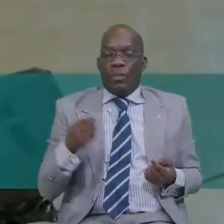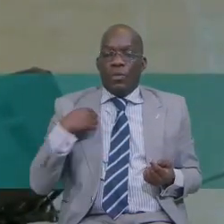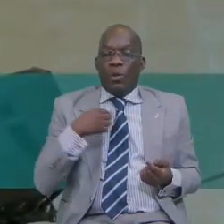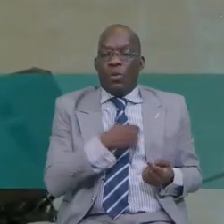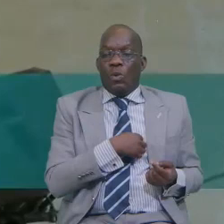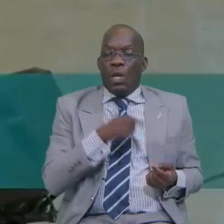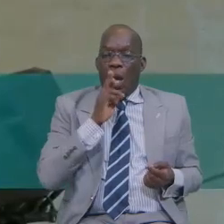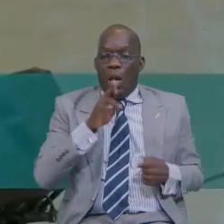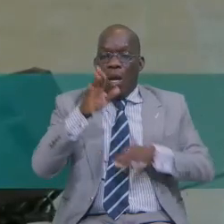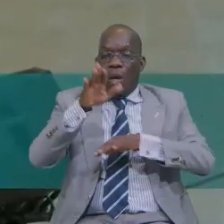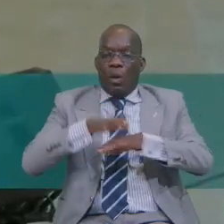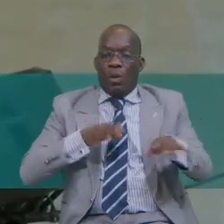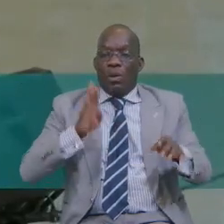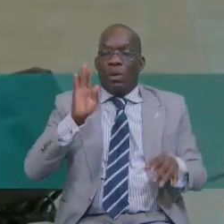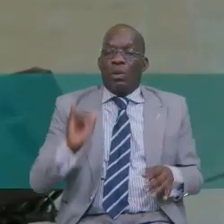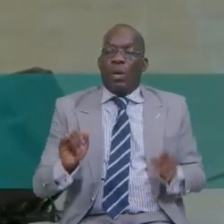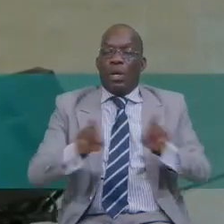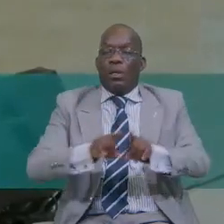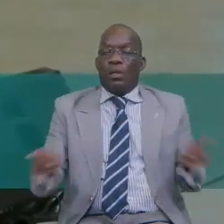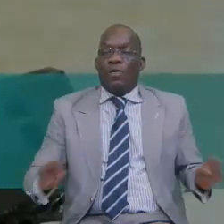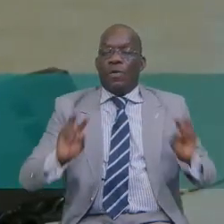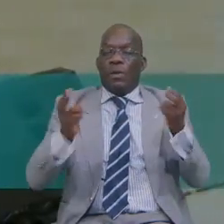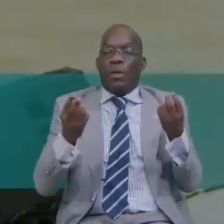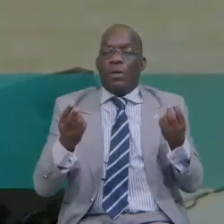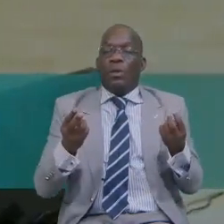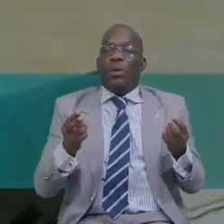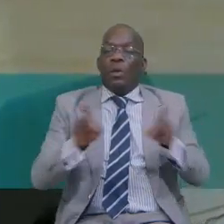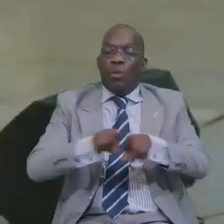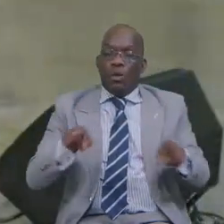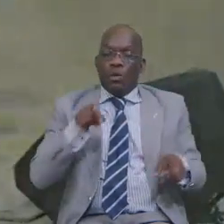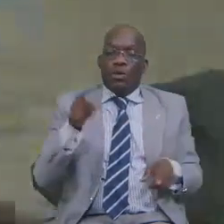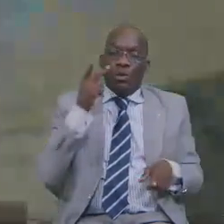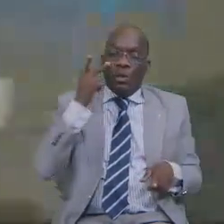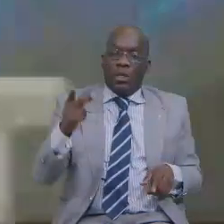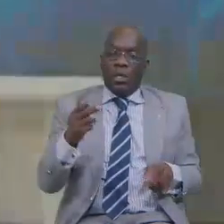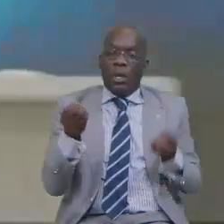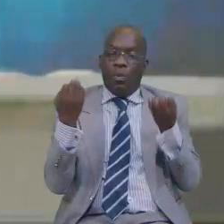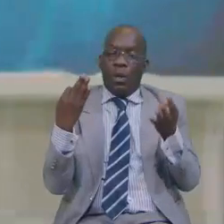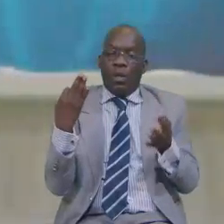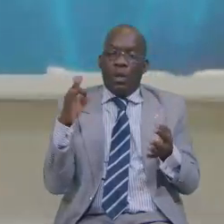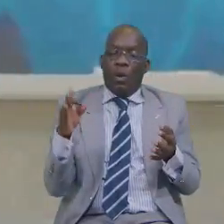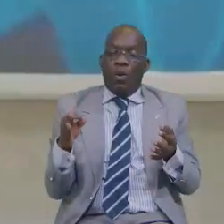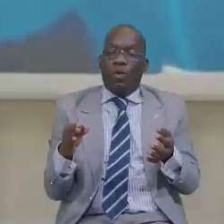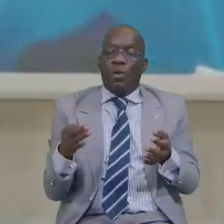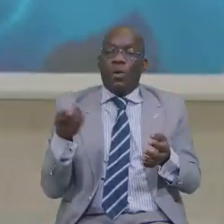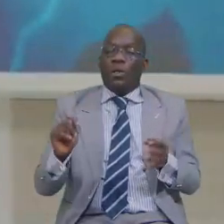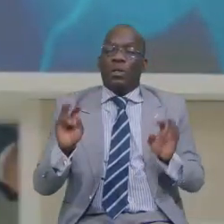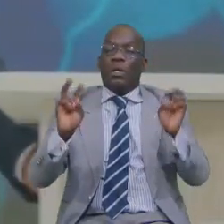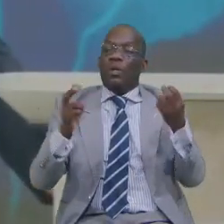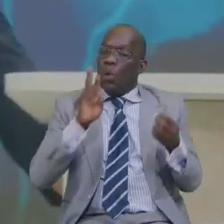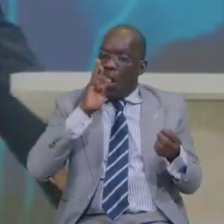different titles, but you see, many of those titles are not in the New